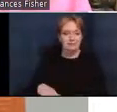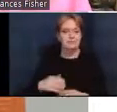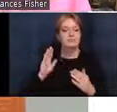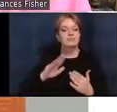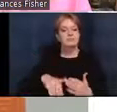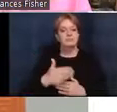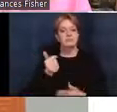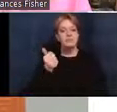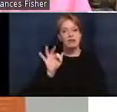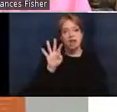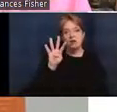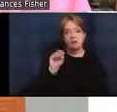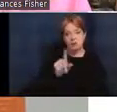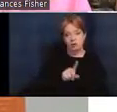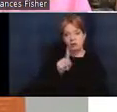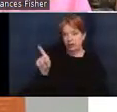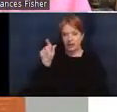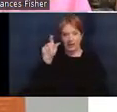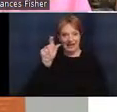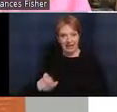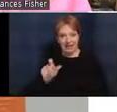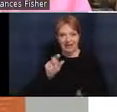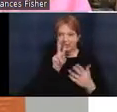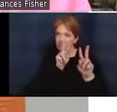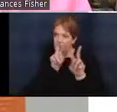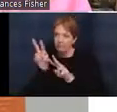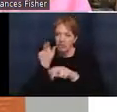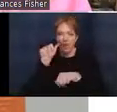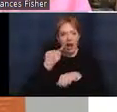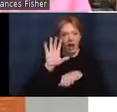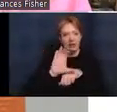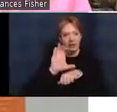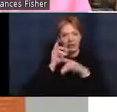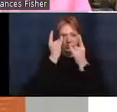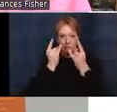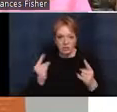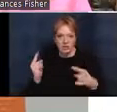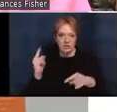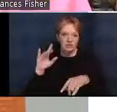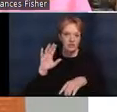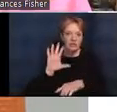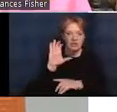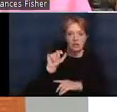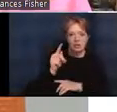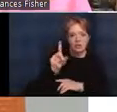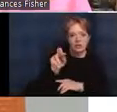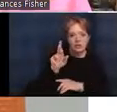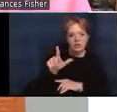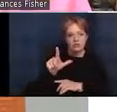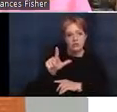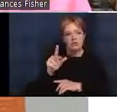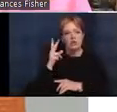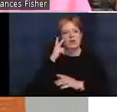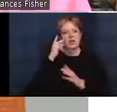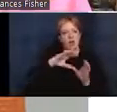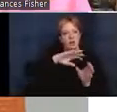went to Italy, where she studied the sculptural elements of cathedrals, palaces and churches, arches, towers, and turrets, and also the systems